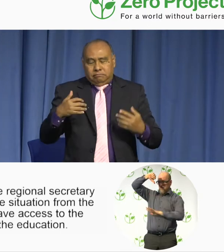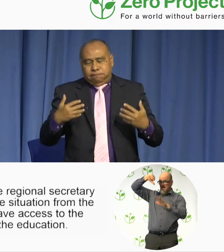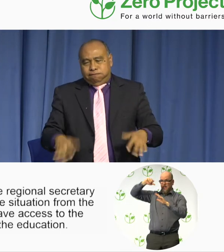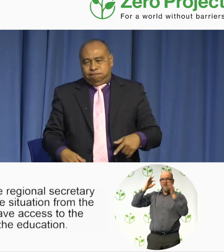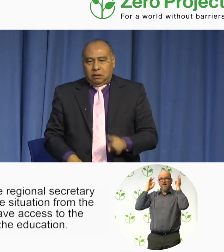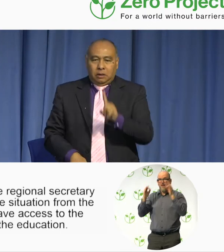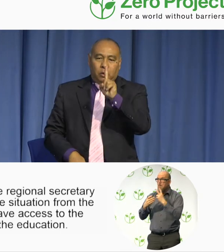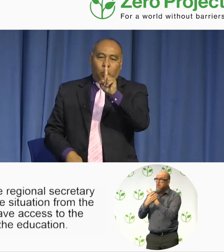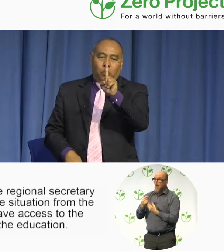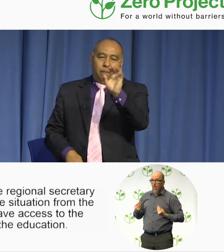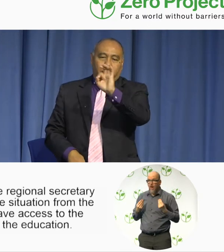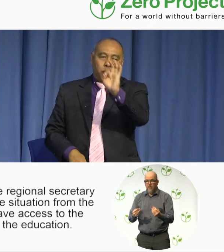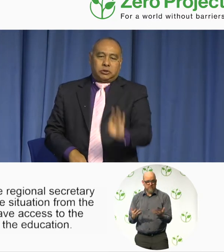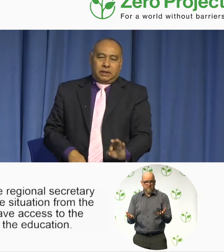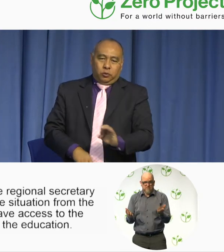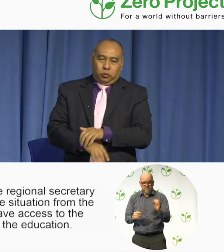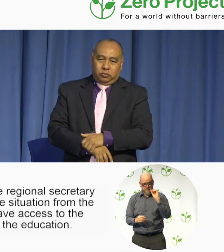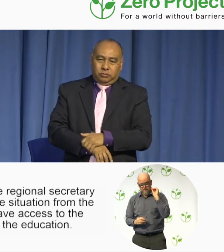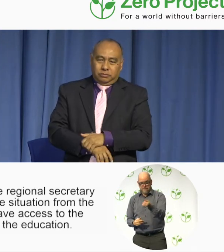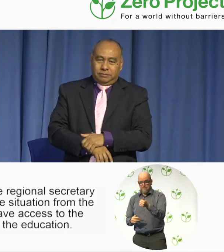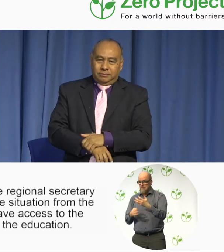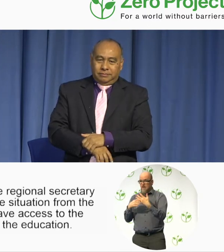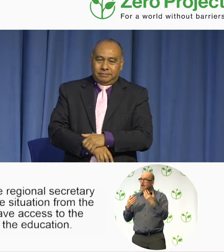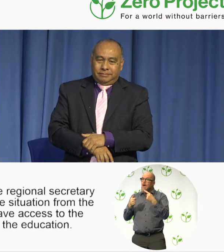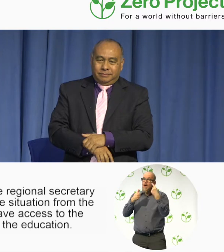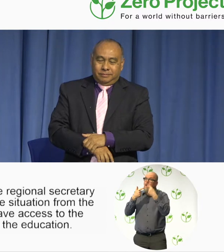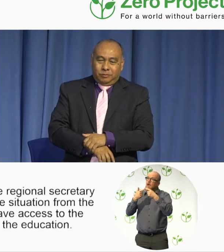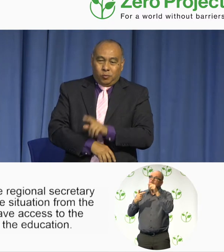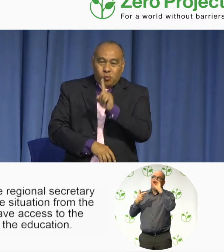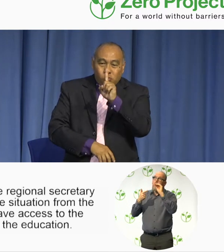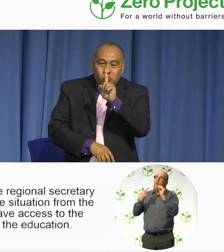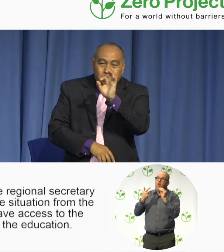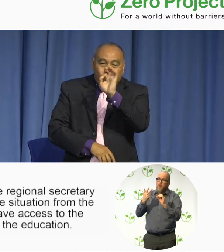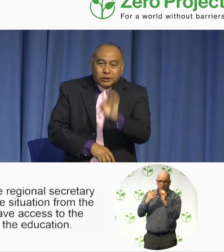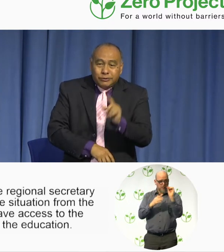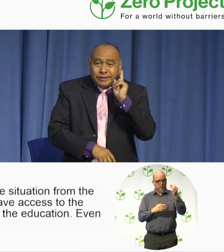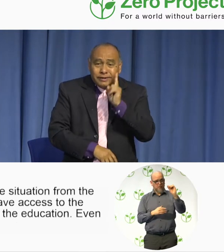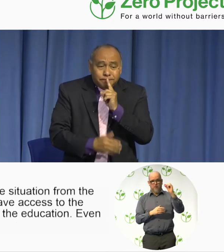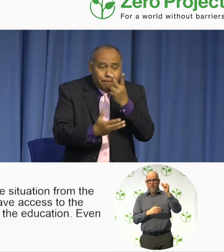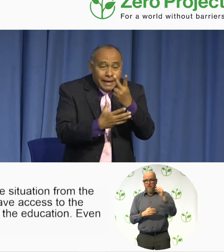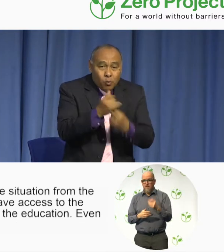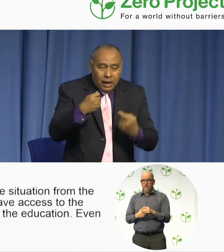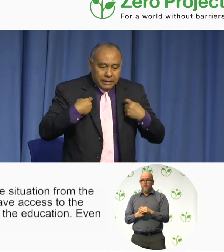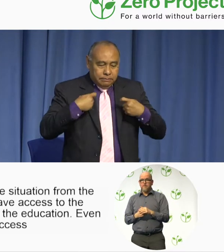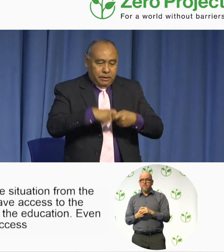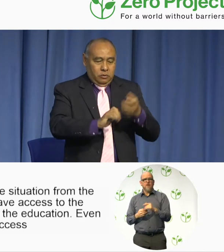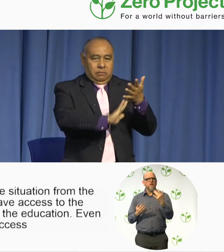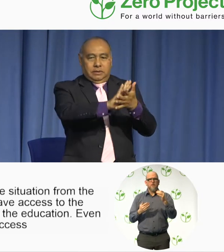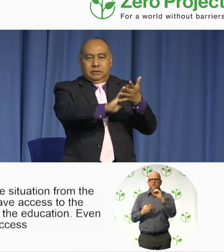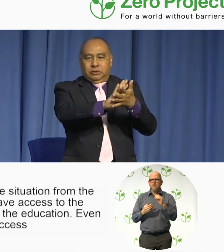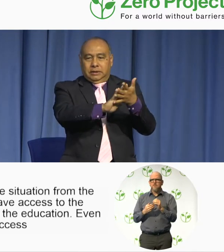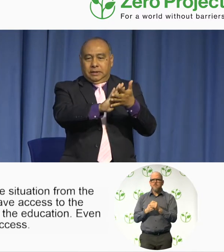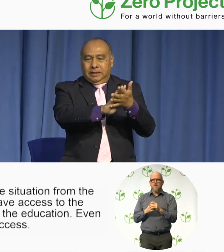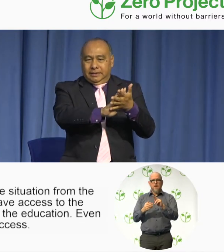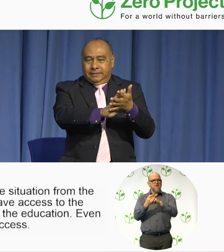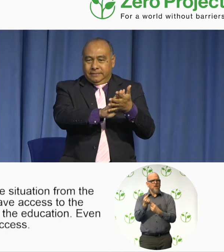And even though the literacy in the Spanish, they do not have access to